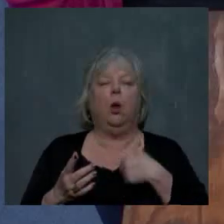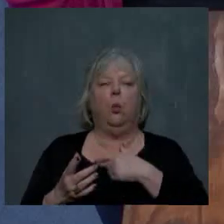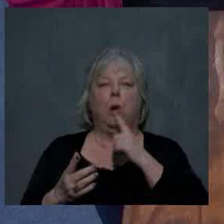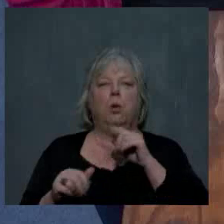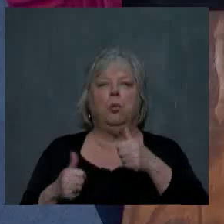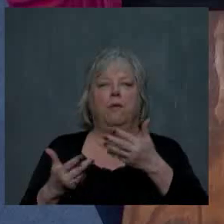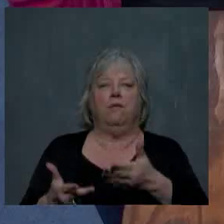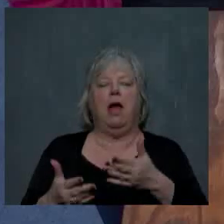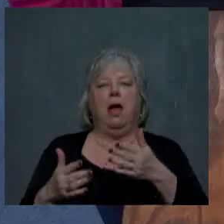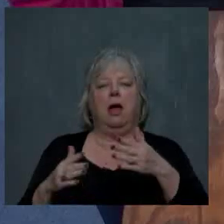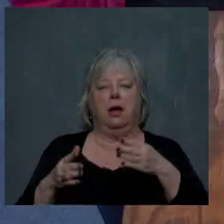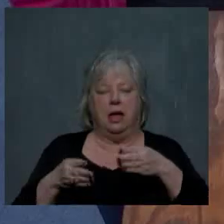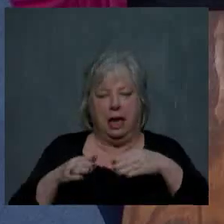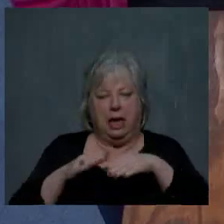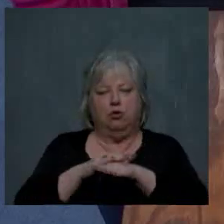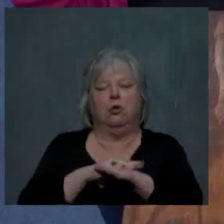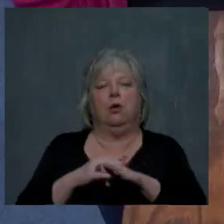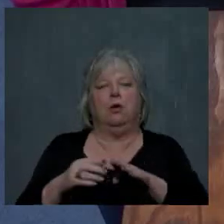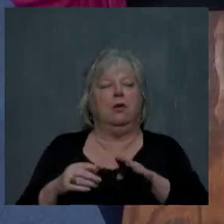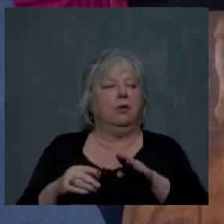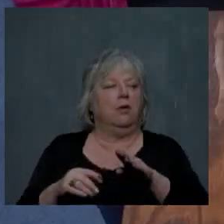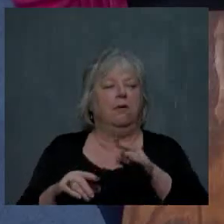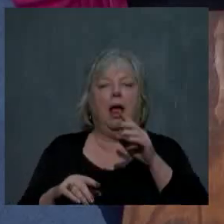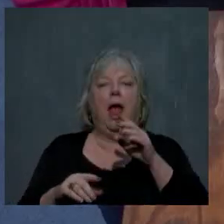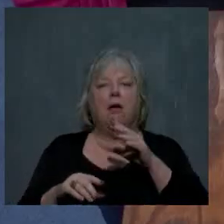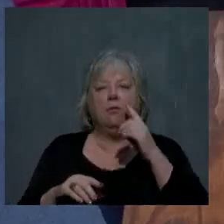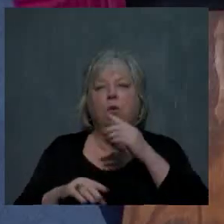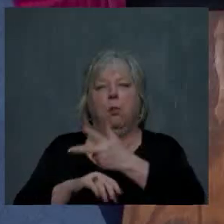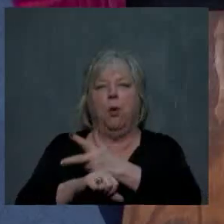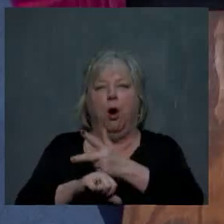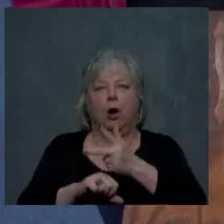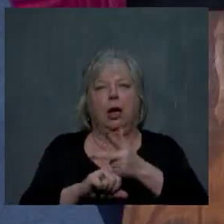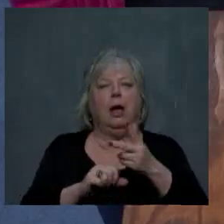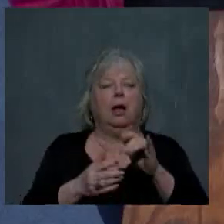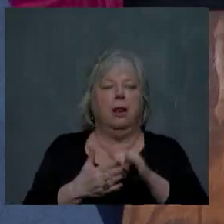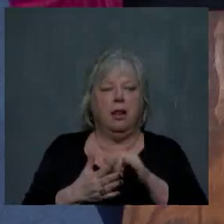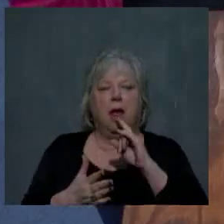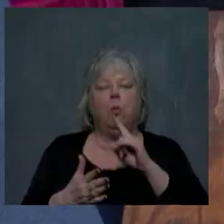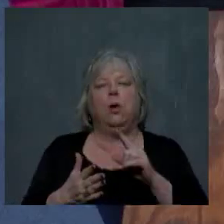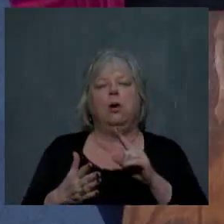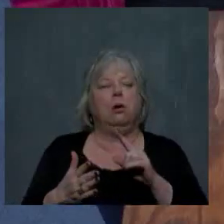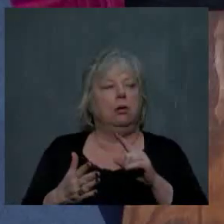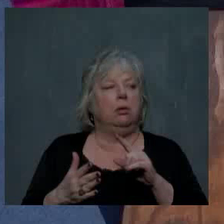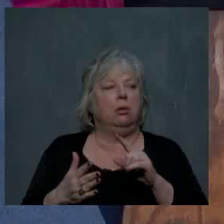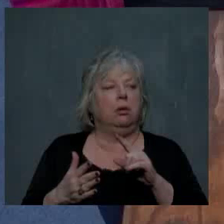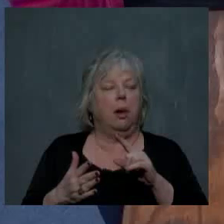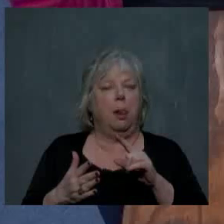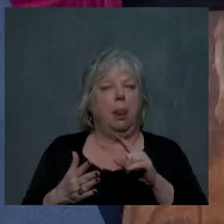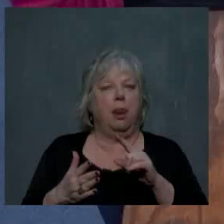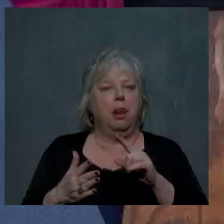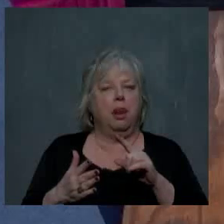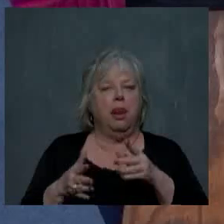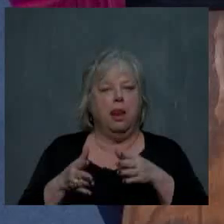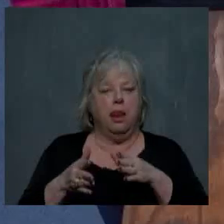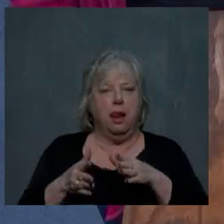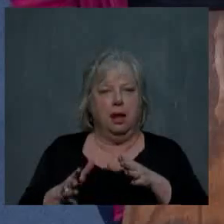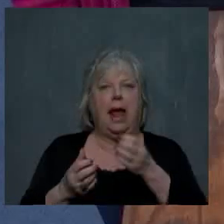entryway that would pretty much will yield to cars to, of course, make the right turns when